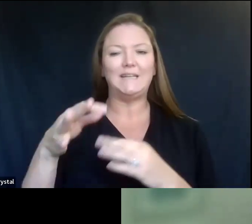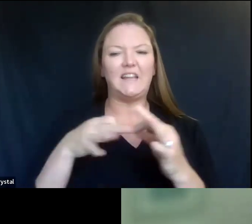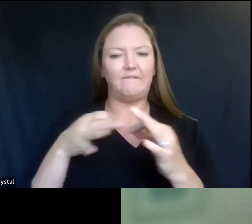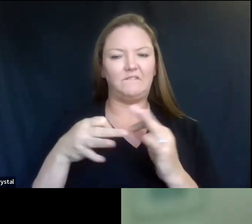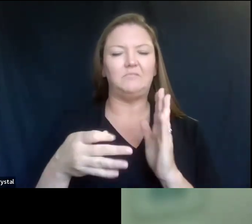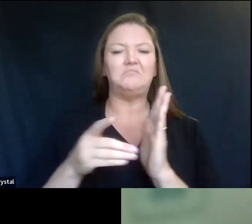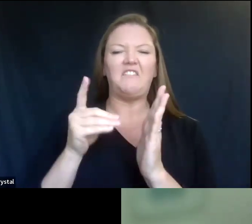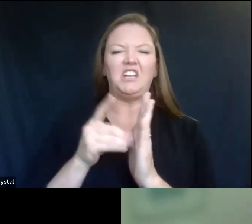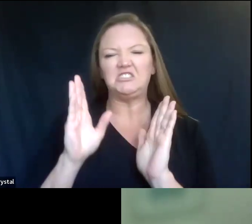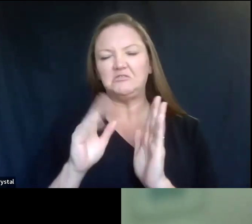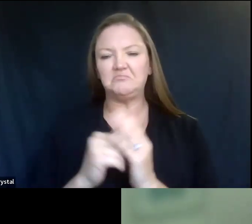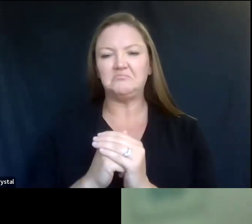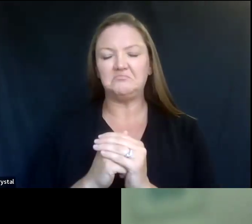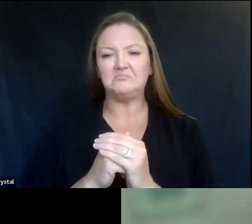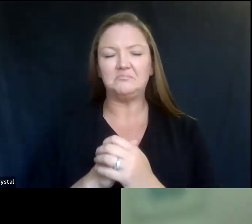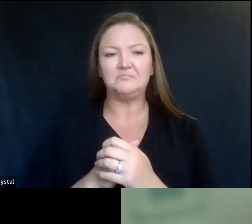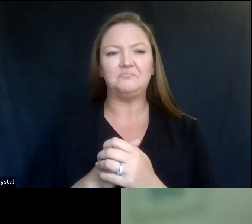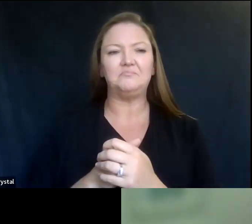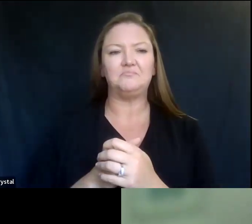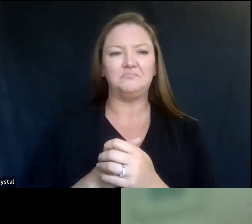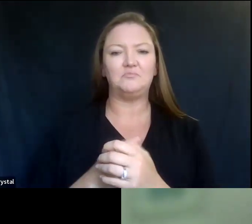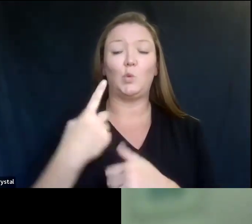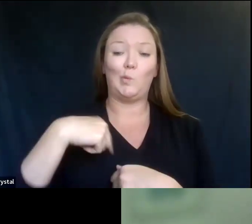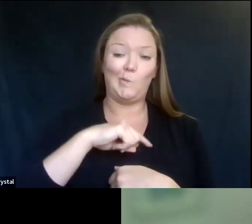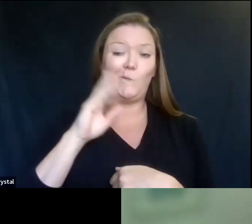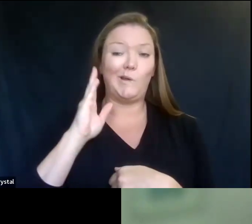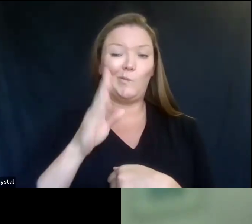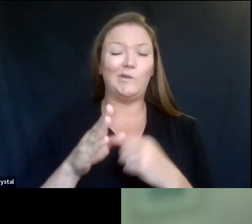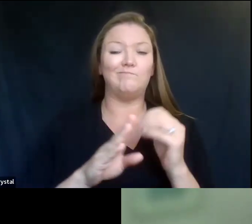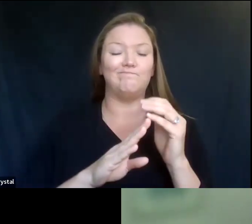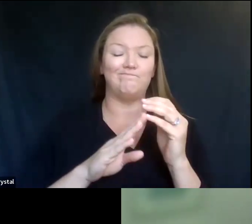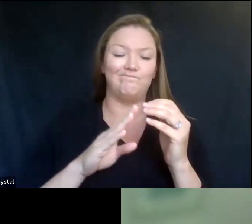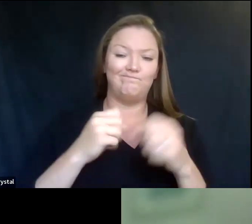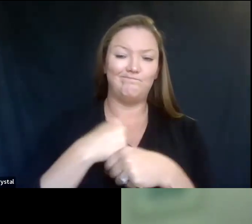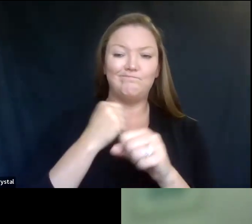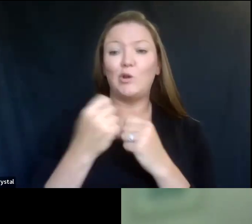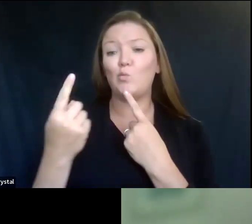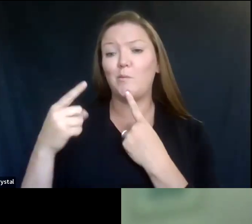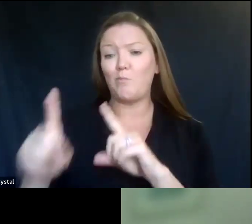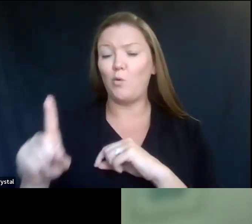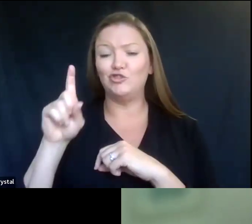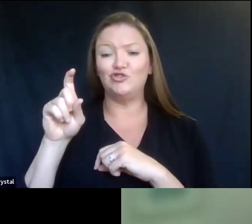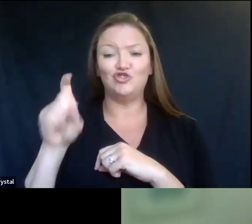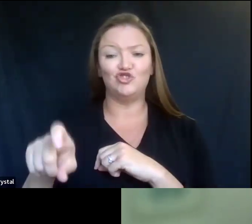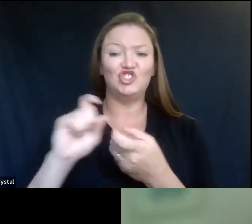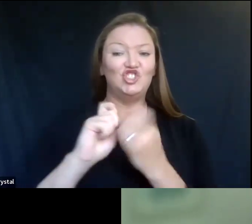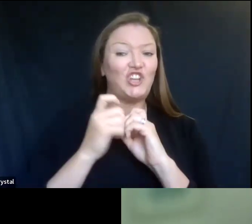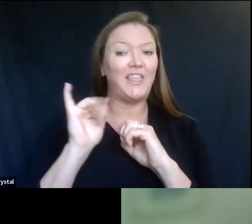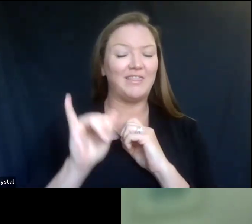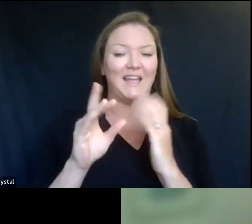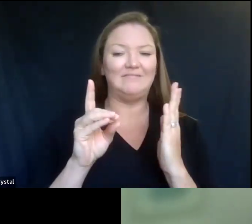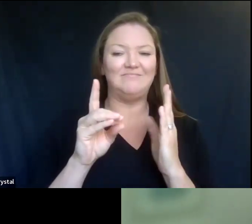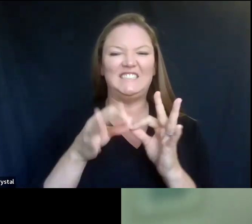And really, what we're going to be doing is putting together a report to the legislature whether those definitions should be updated. To do